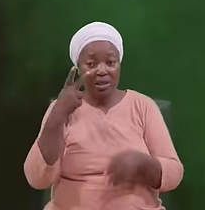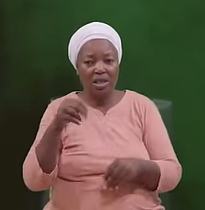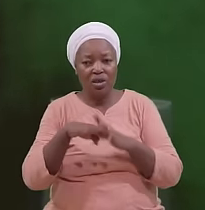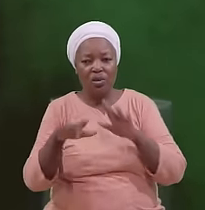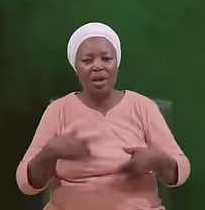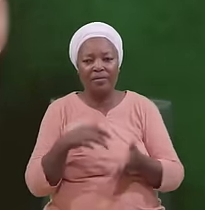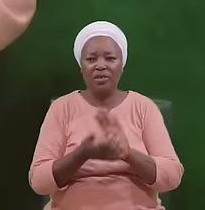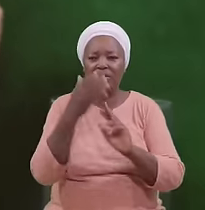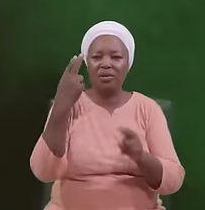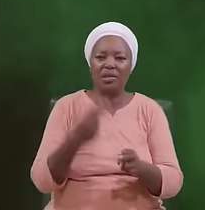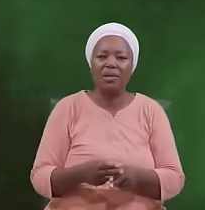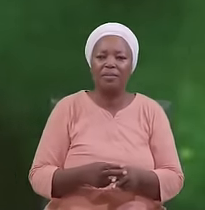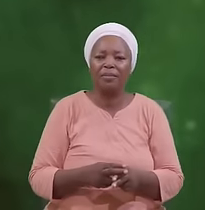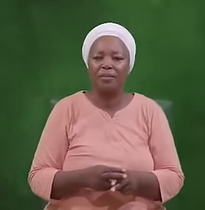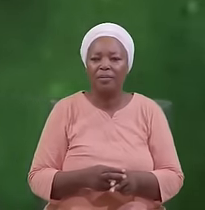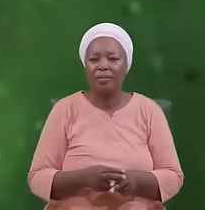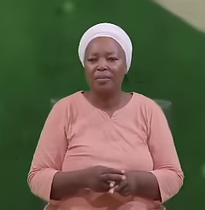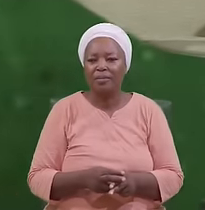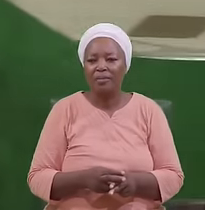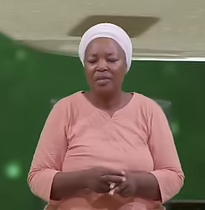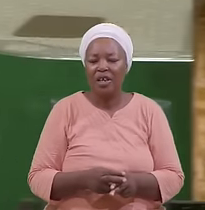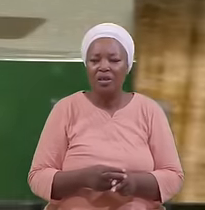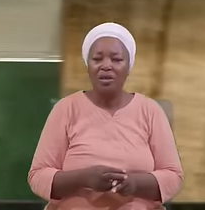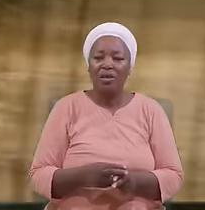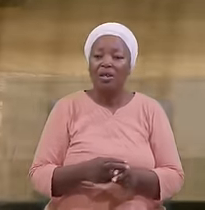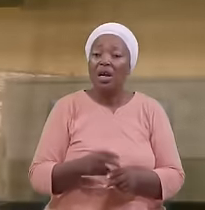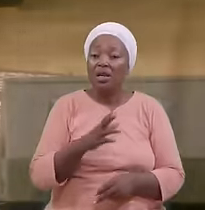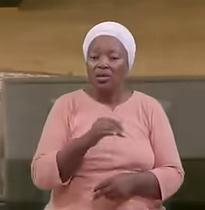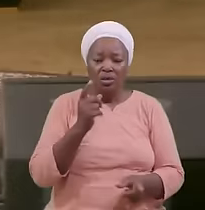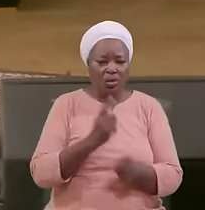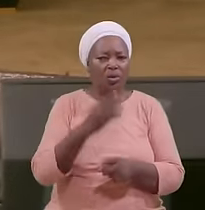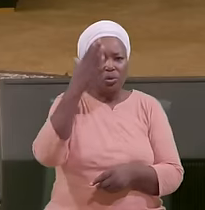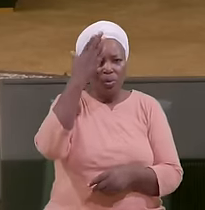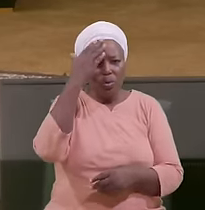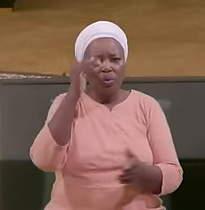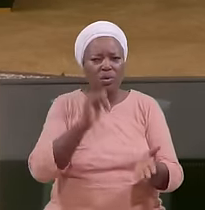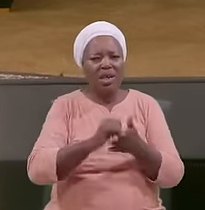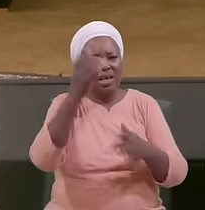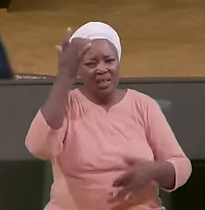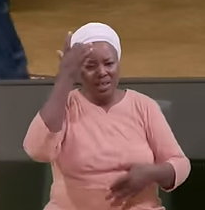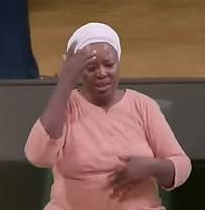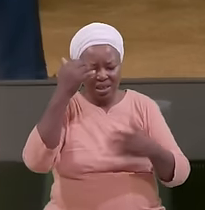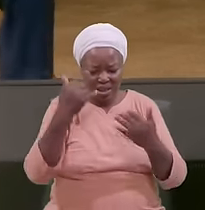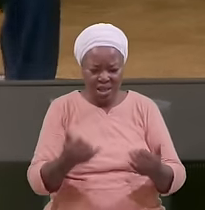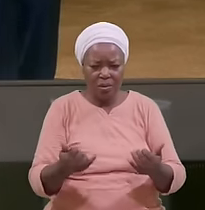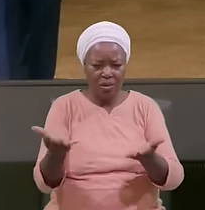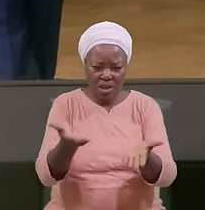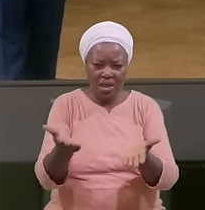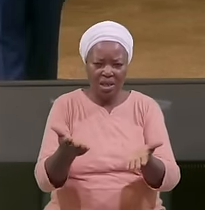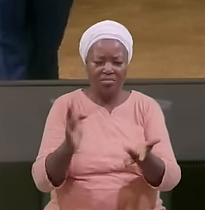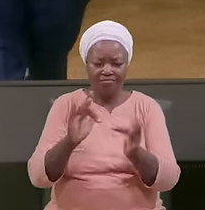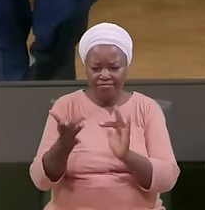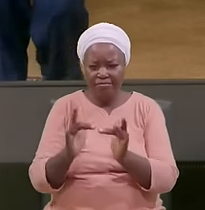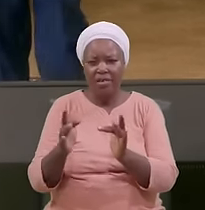lives. Yeah. Identify that sickness here, online,